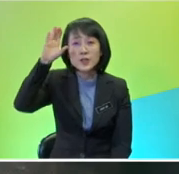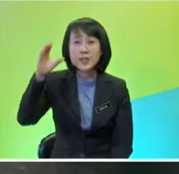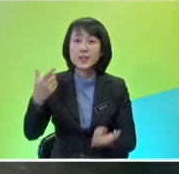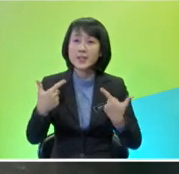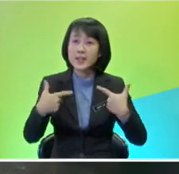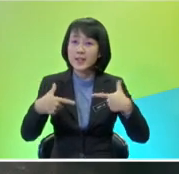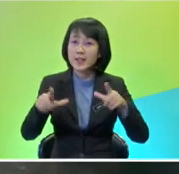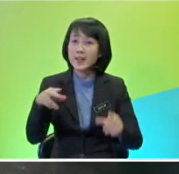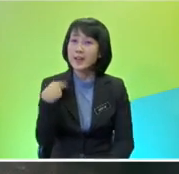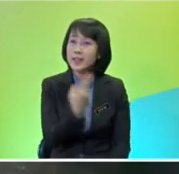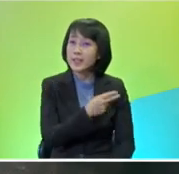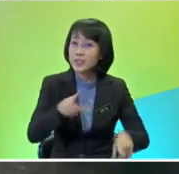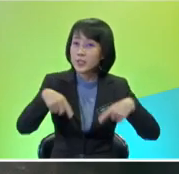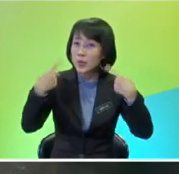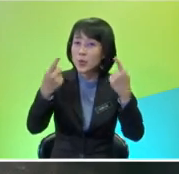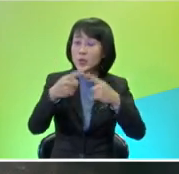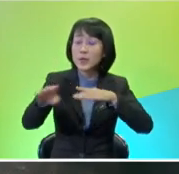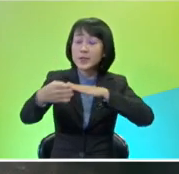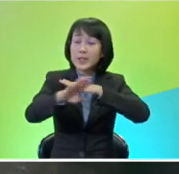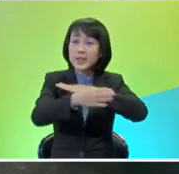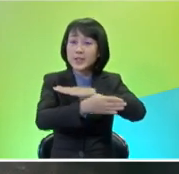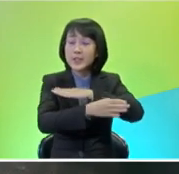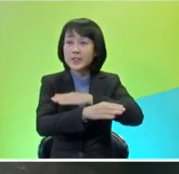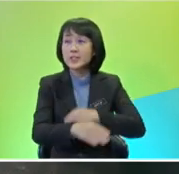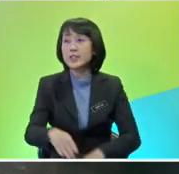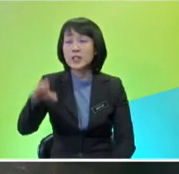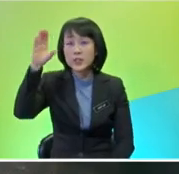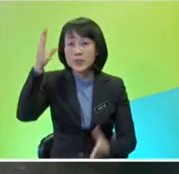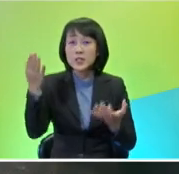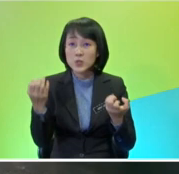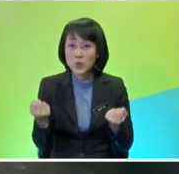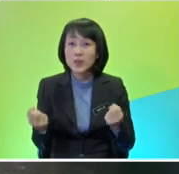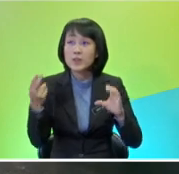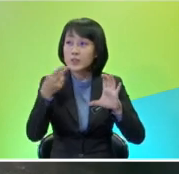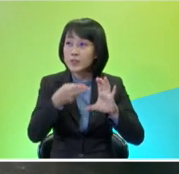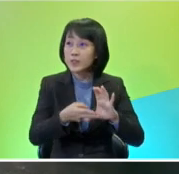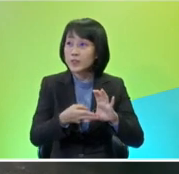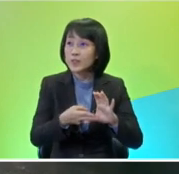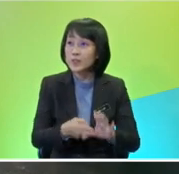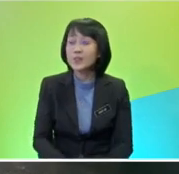the beach. Okay. Okay. If you feel you want to join me, so you can put up the